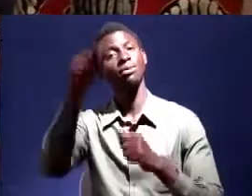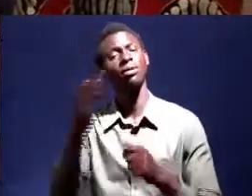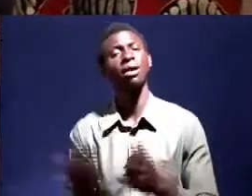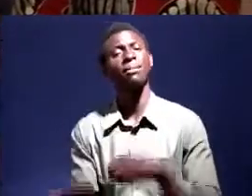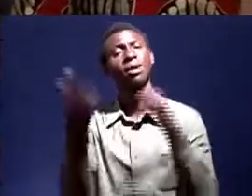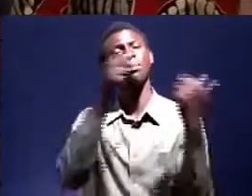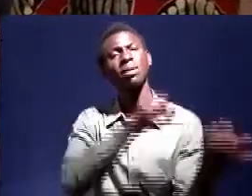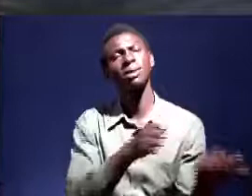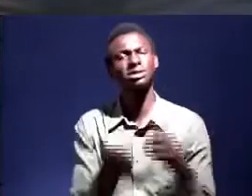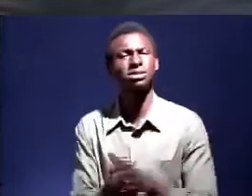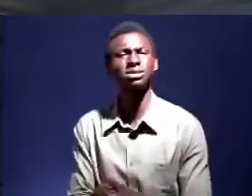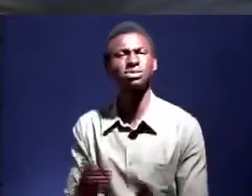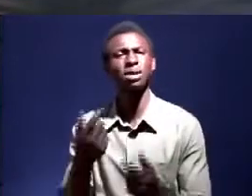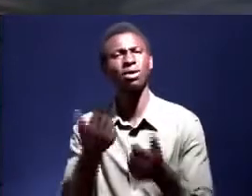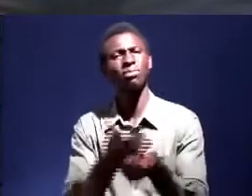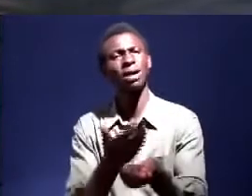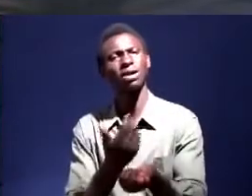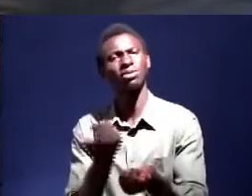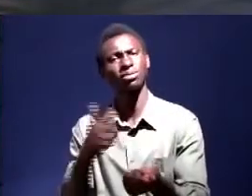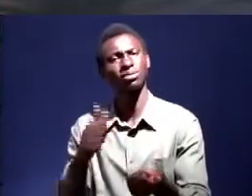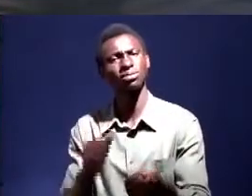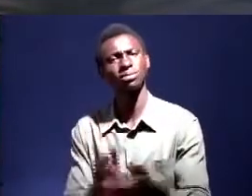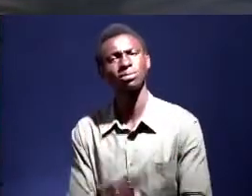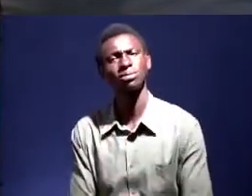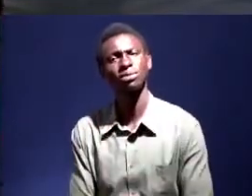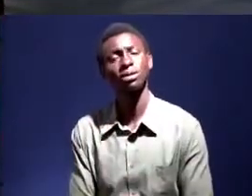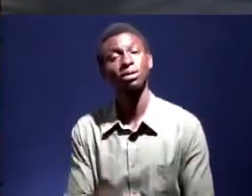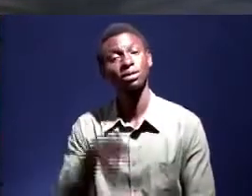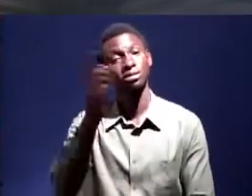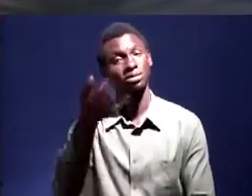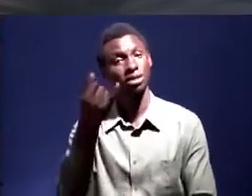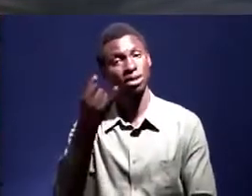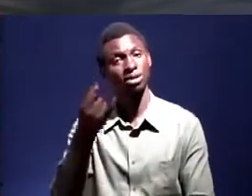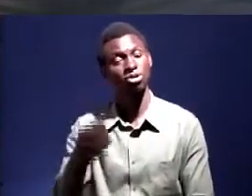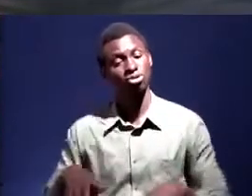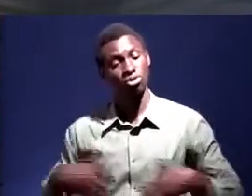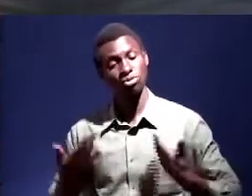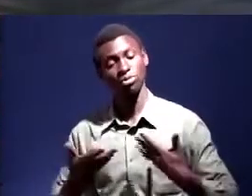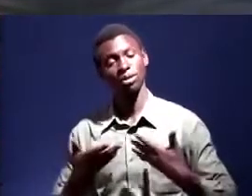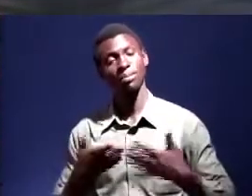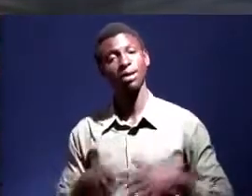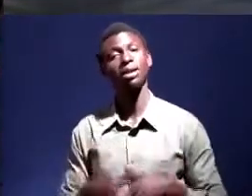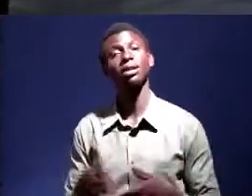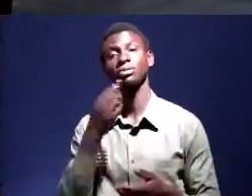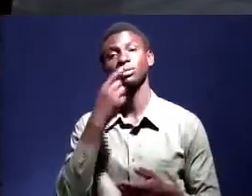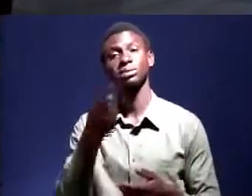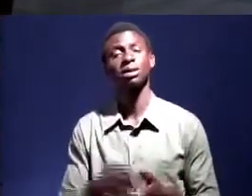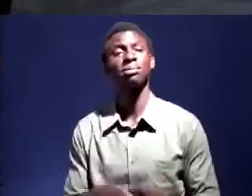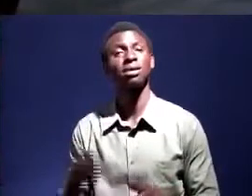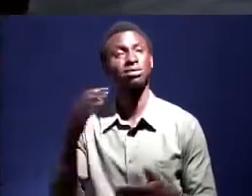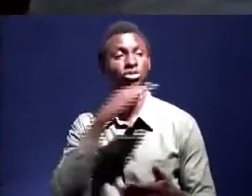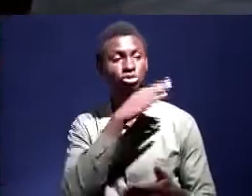baptized, would you like to say tonight, Jesus, my whole life is yours?